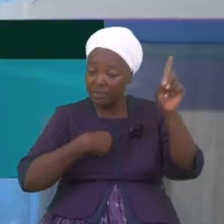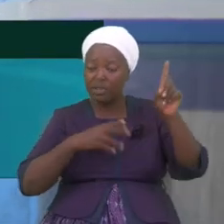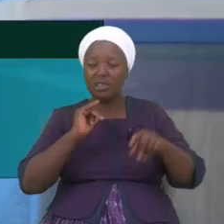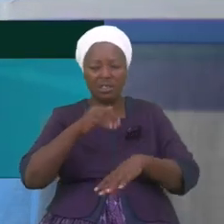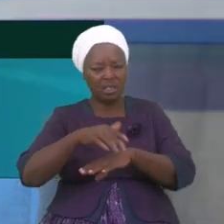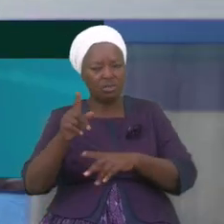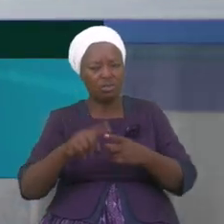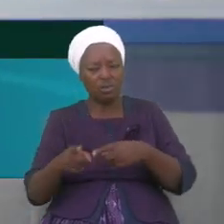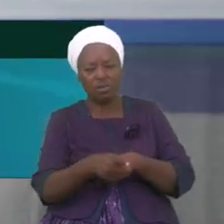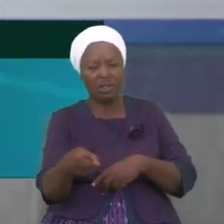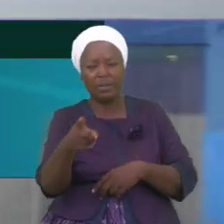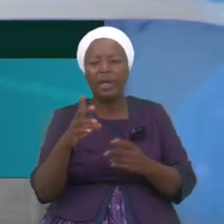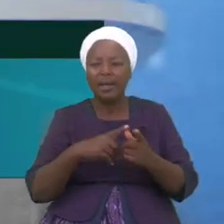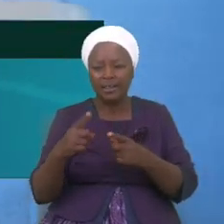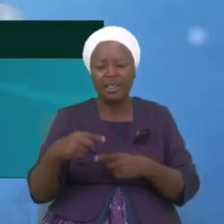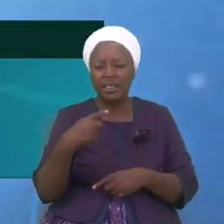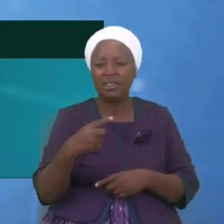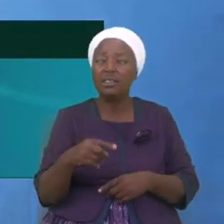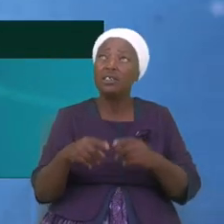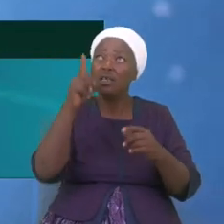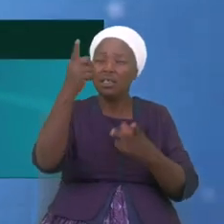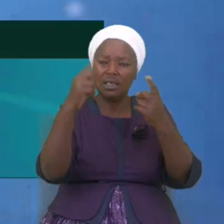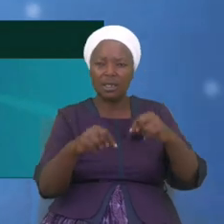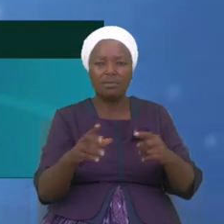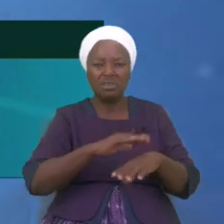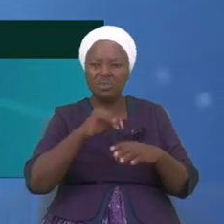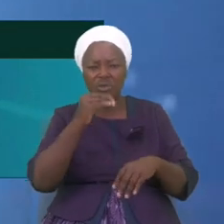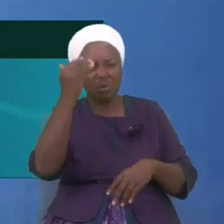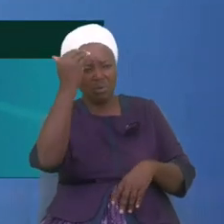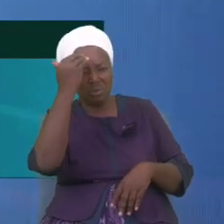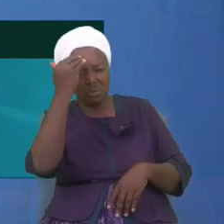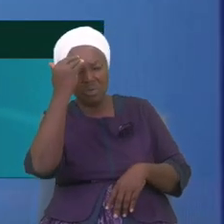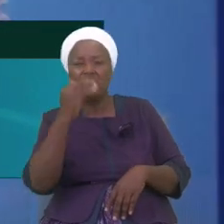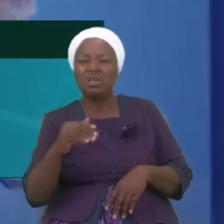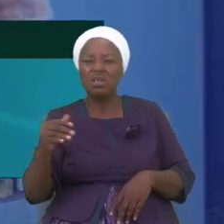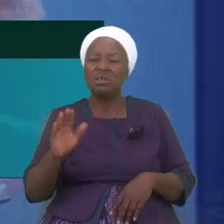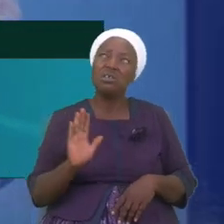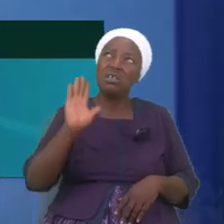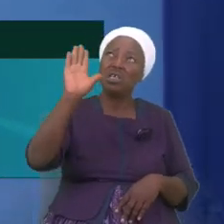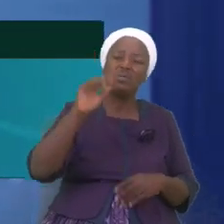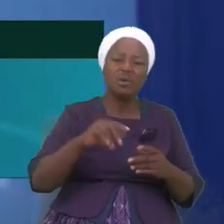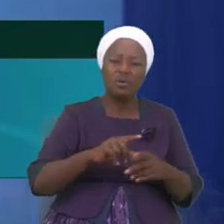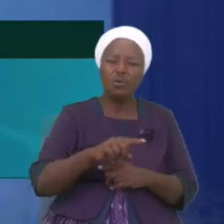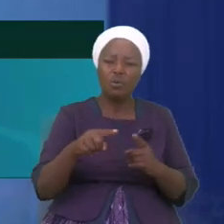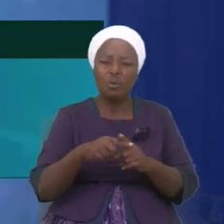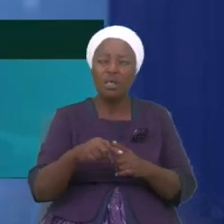them. And so he came. Did it recognize him when he was born? Did he think it was to do